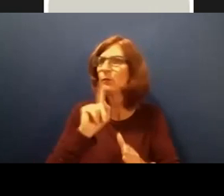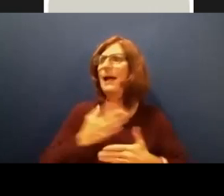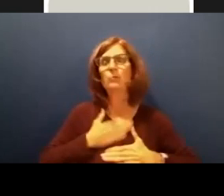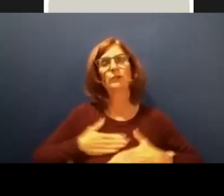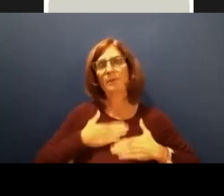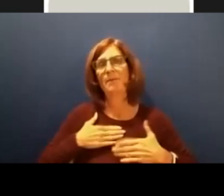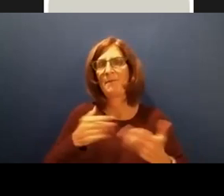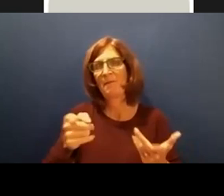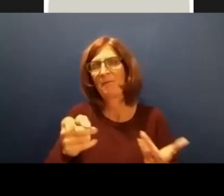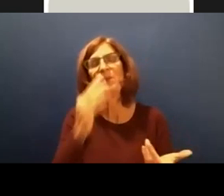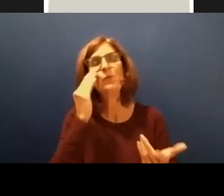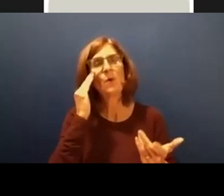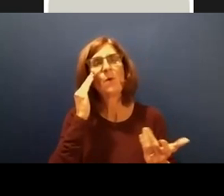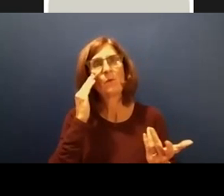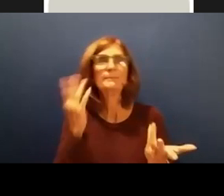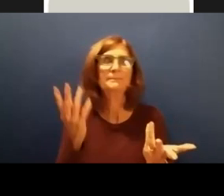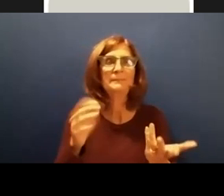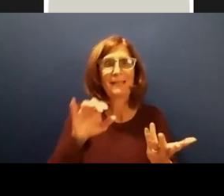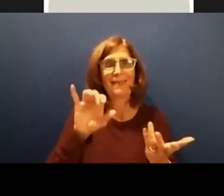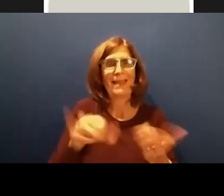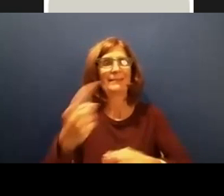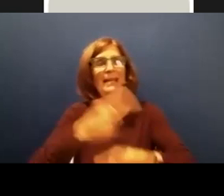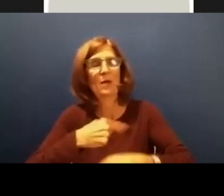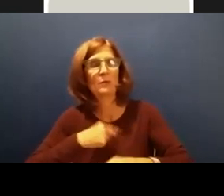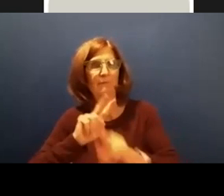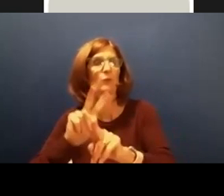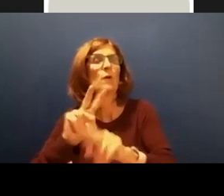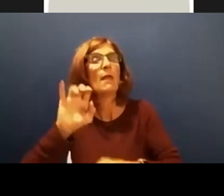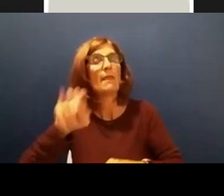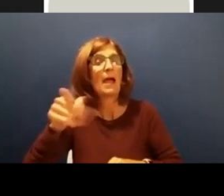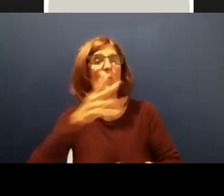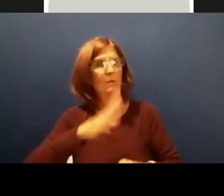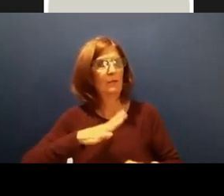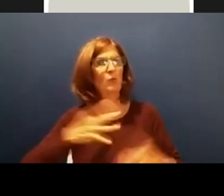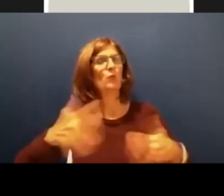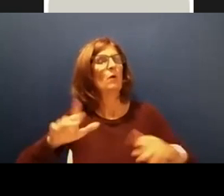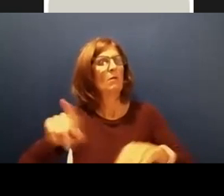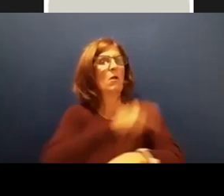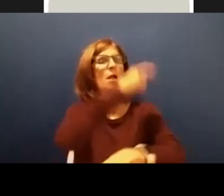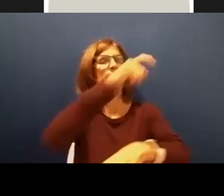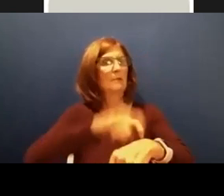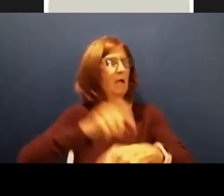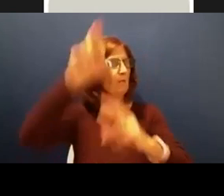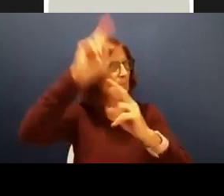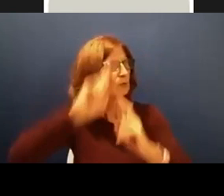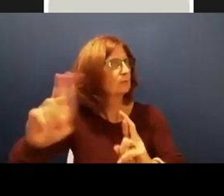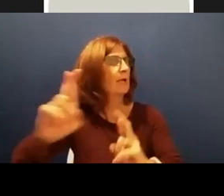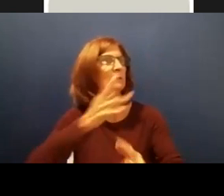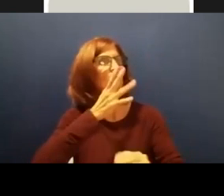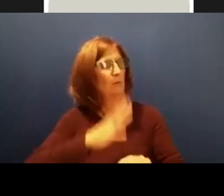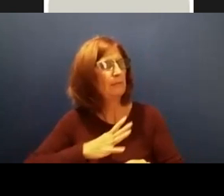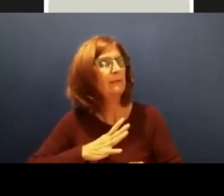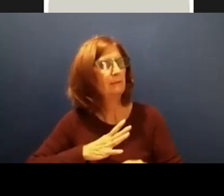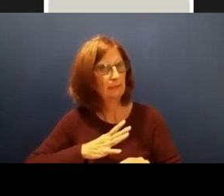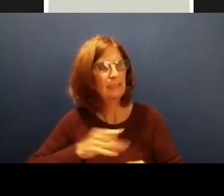like I know, today was her funeral. She was a matriarch in East Hills for a long time. drove a lot of the first development. She